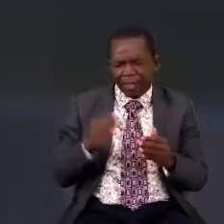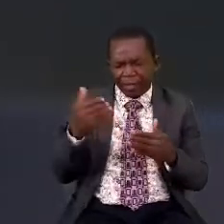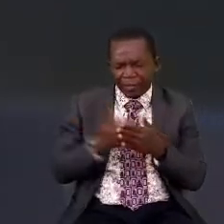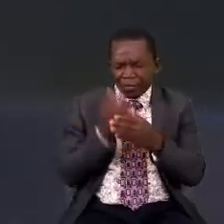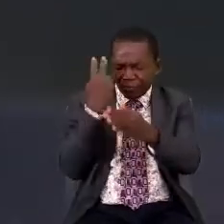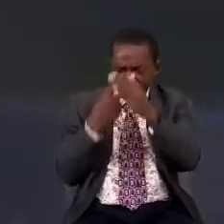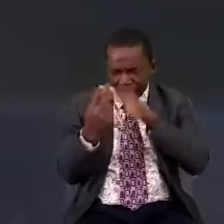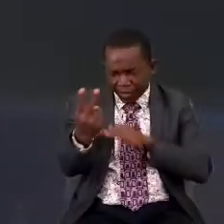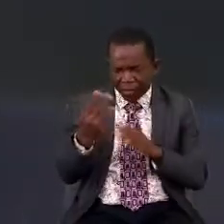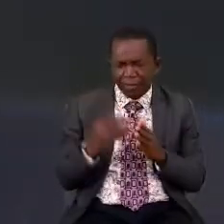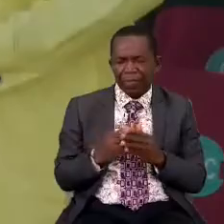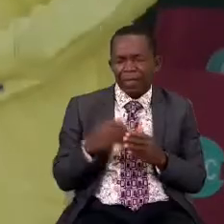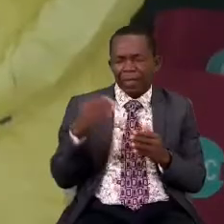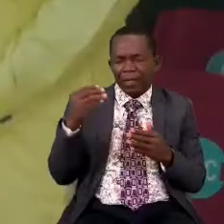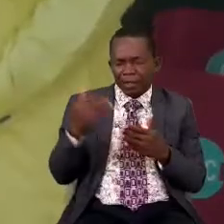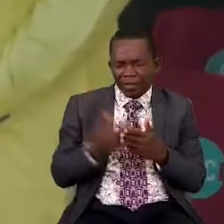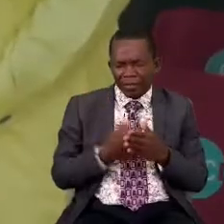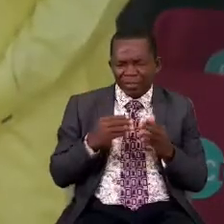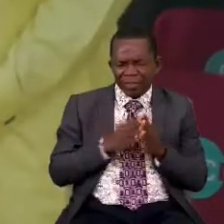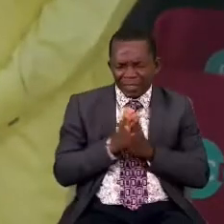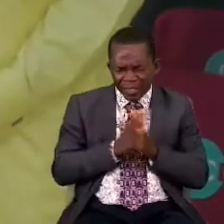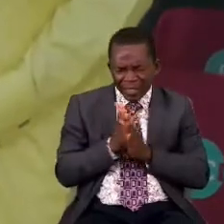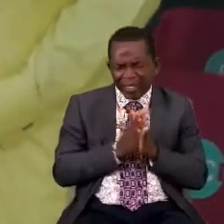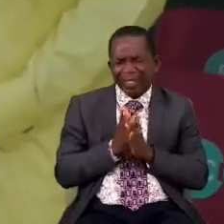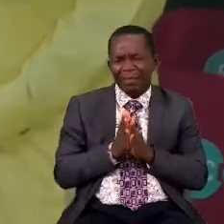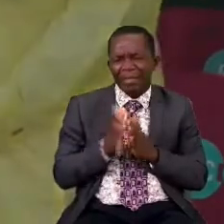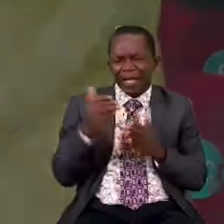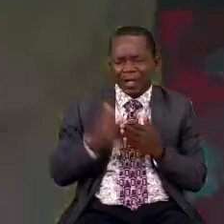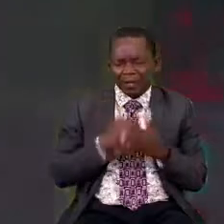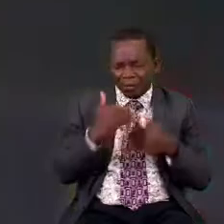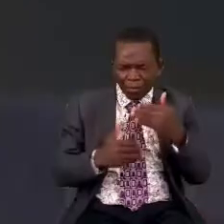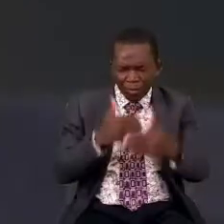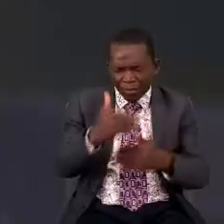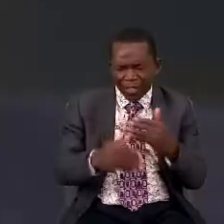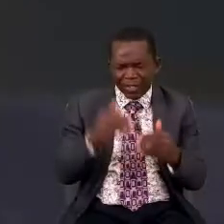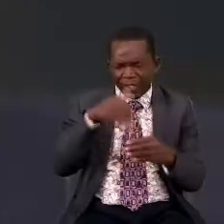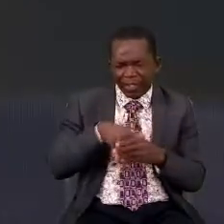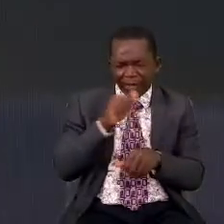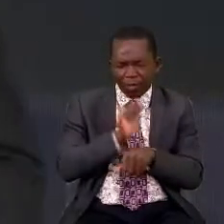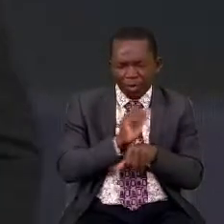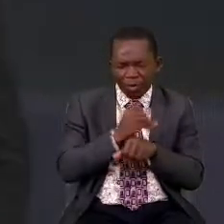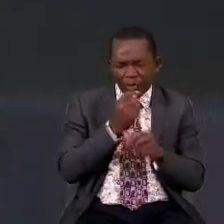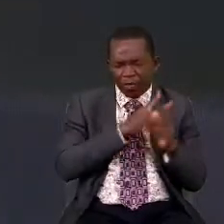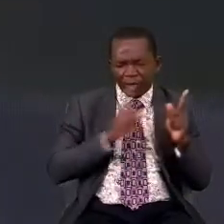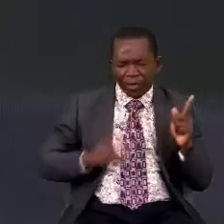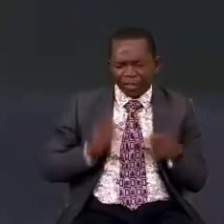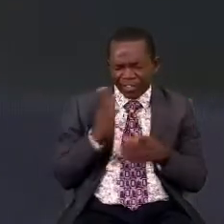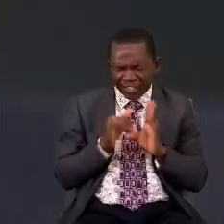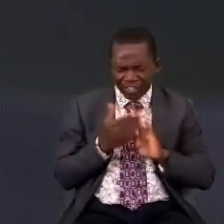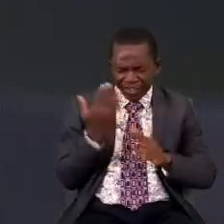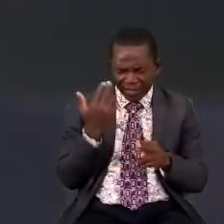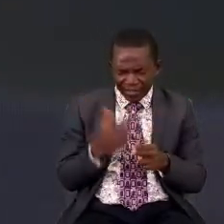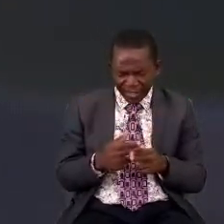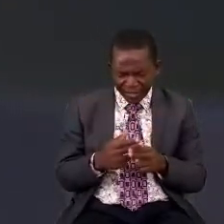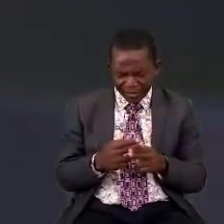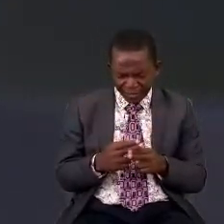Lord in Jesus' name. Confirm your truth, your word, your power in every